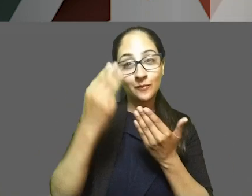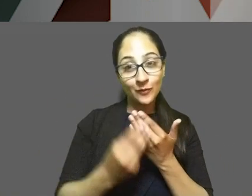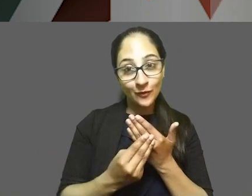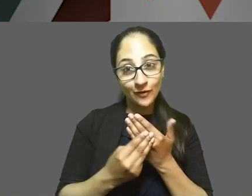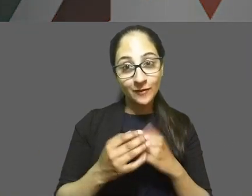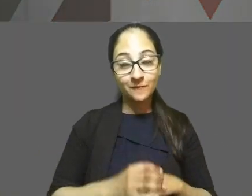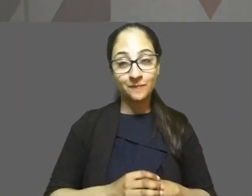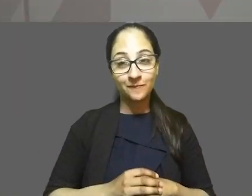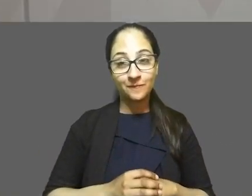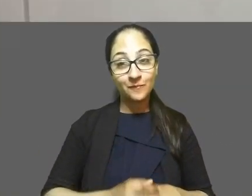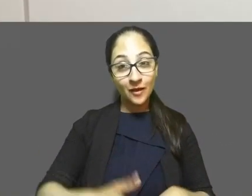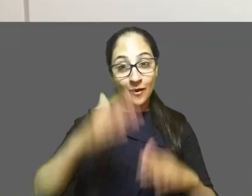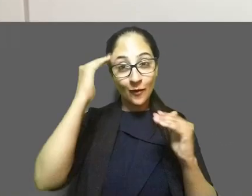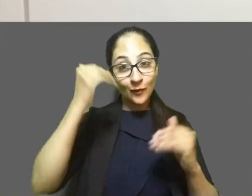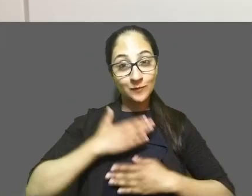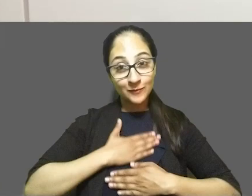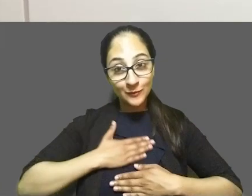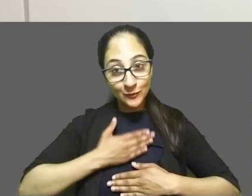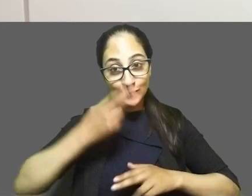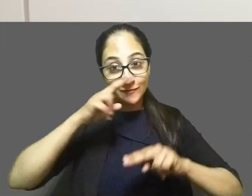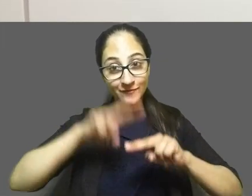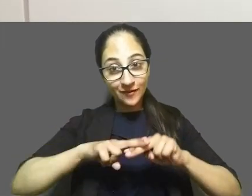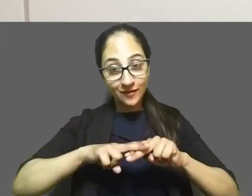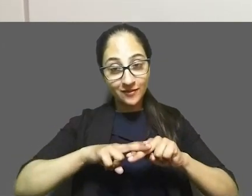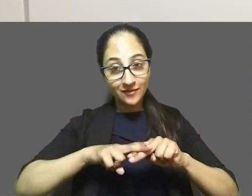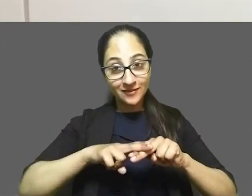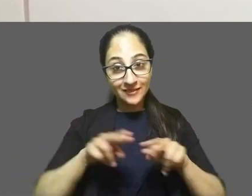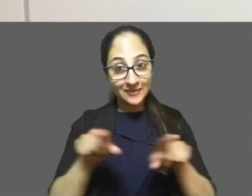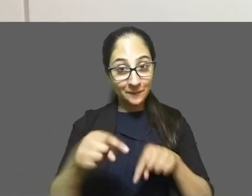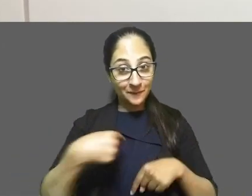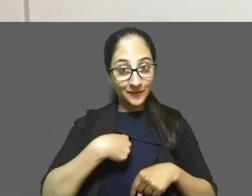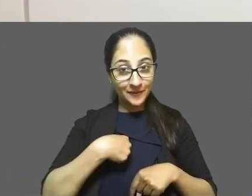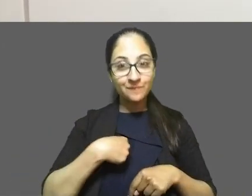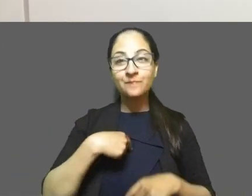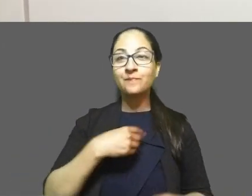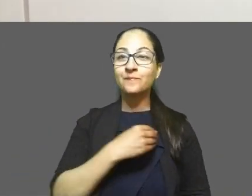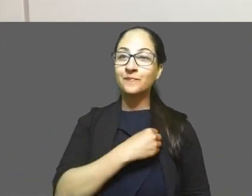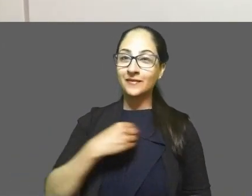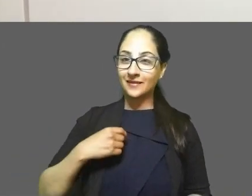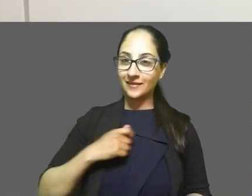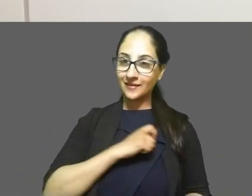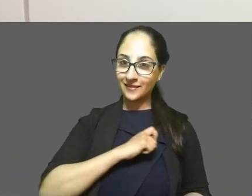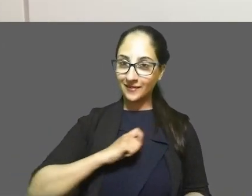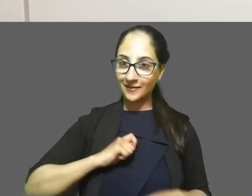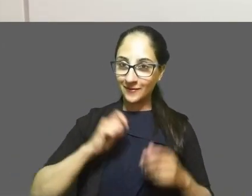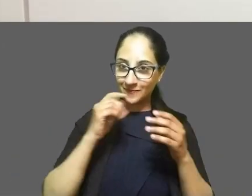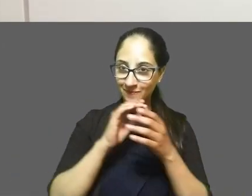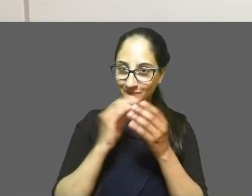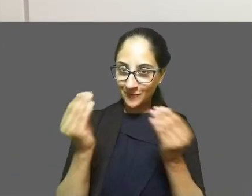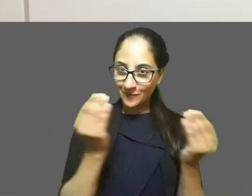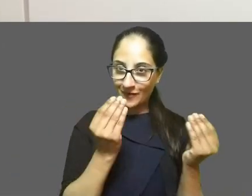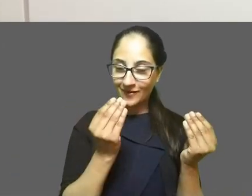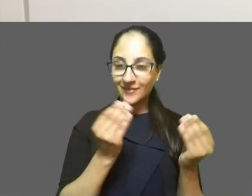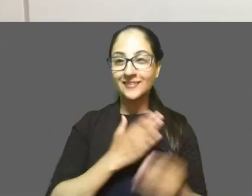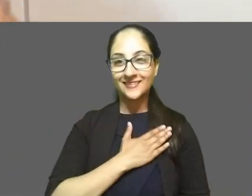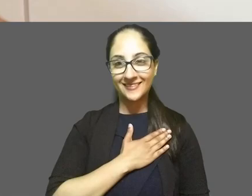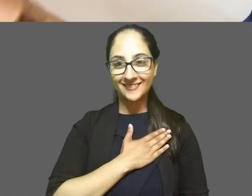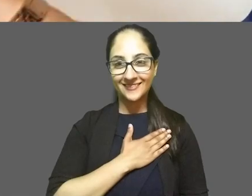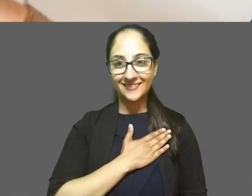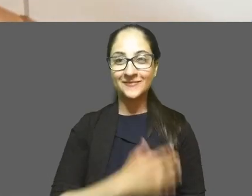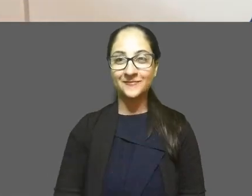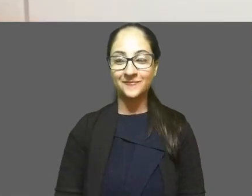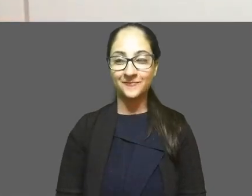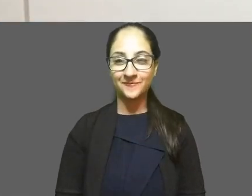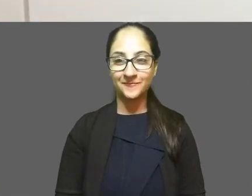do it at home. Thank you once again for joining us this week. I hope you had as much fun as I did.